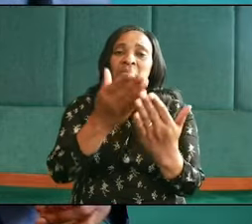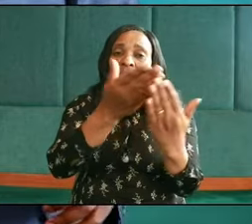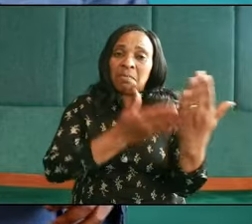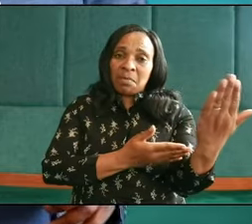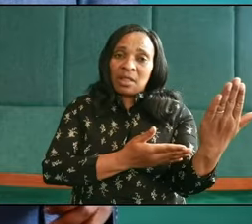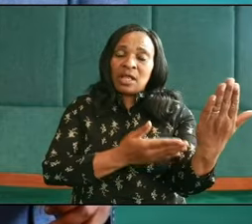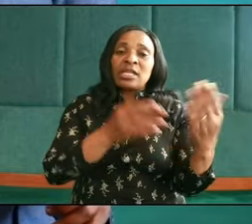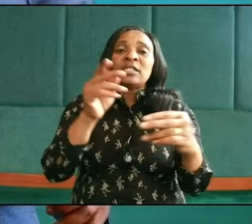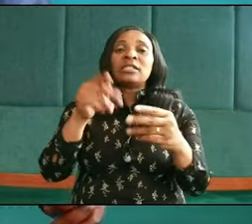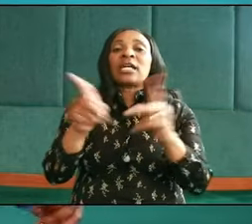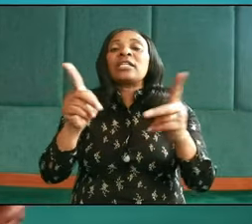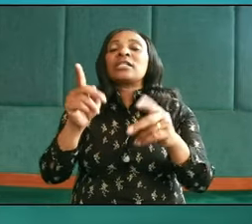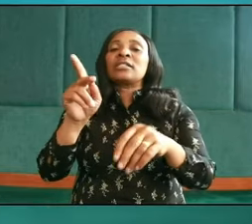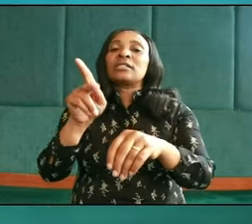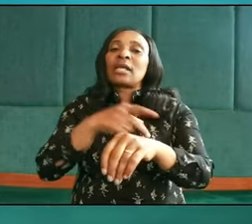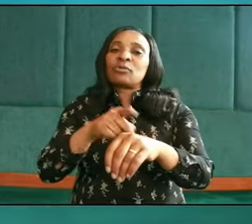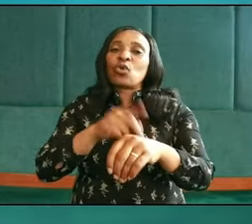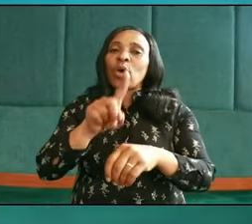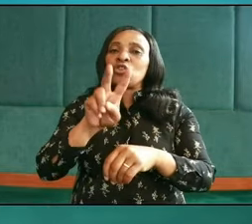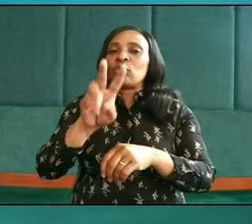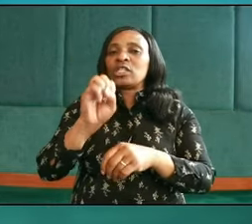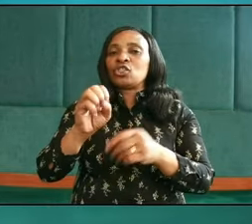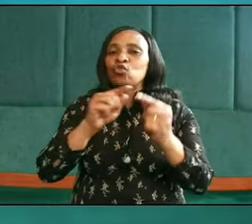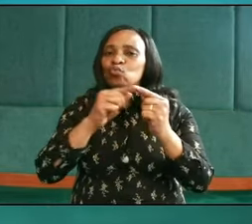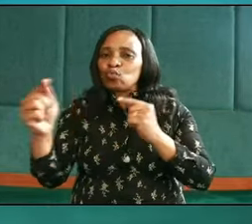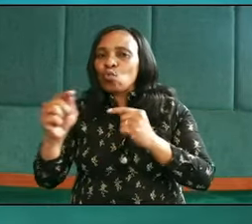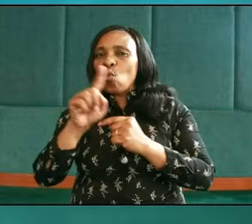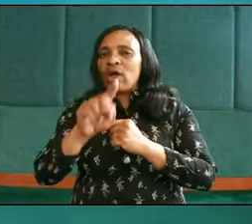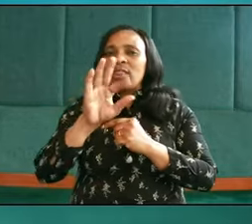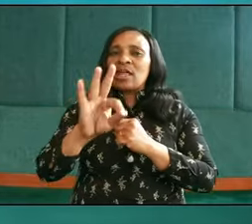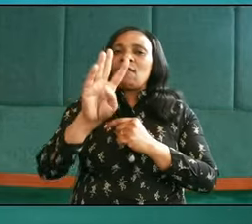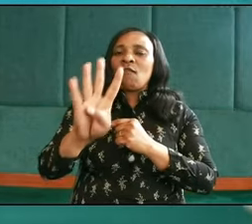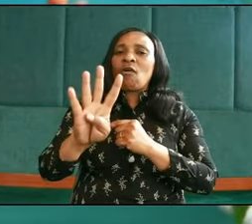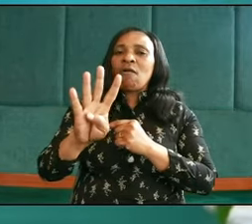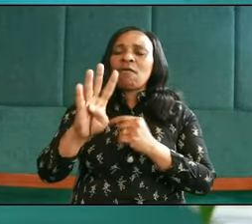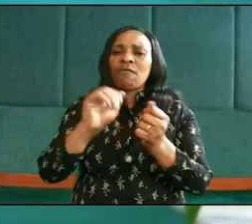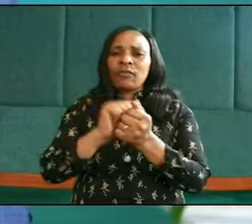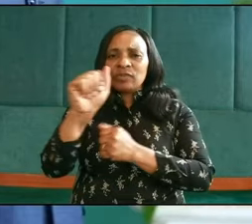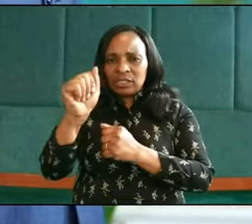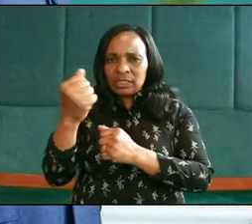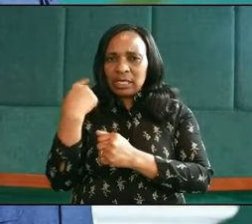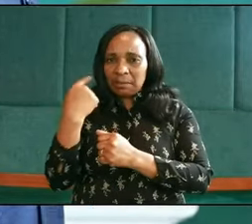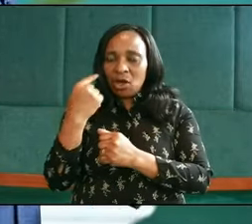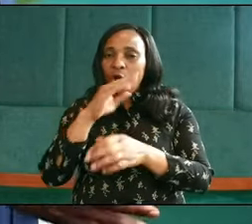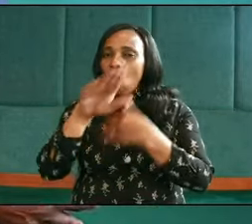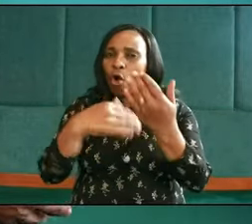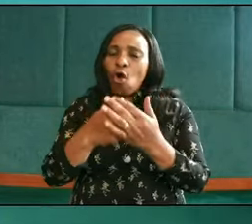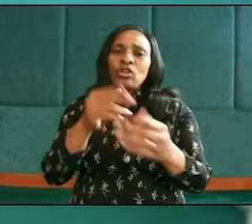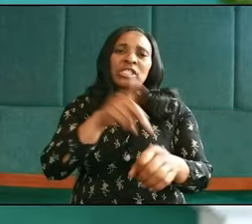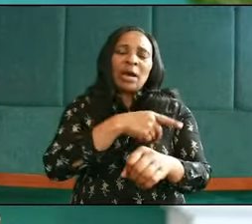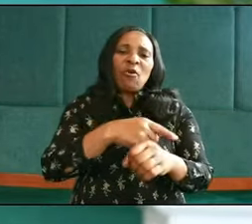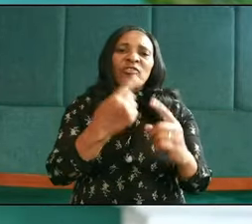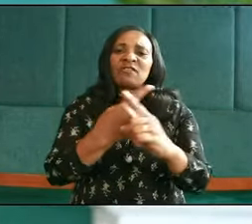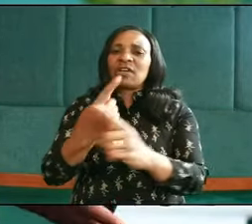starting from Psalm 120 to Psalm 134, 15 in number, they are called Psalm of Degrees,